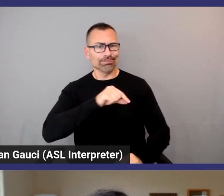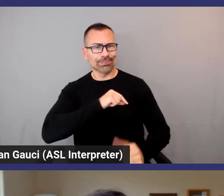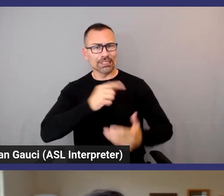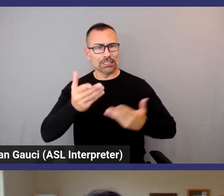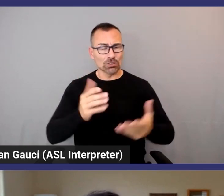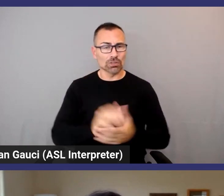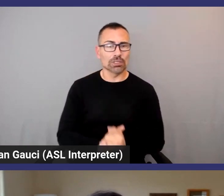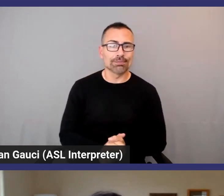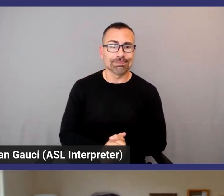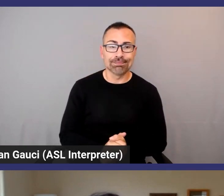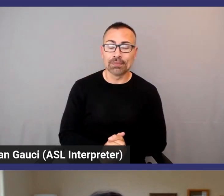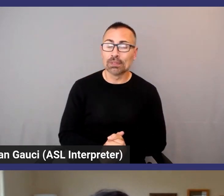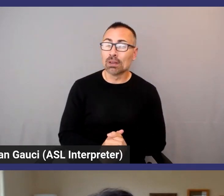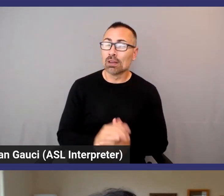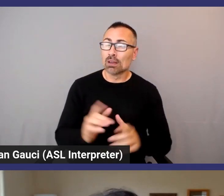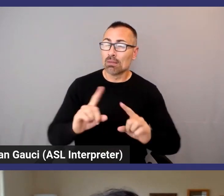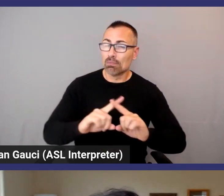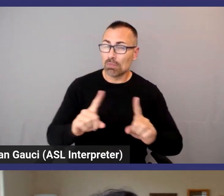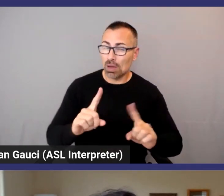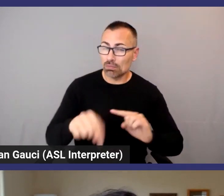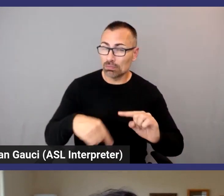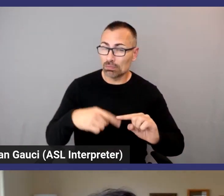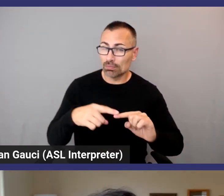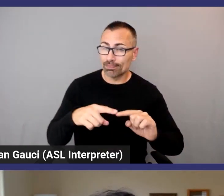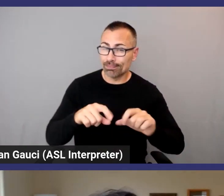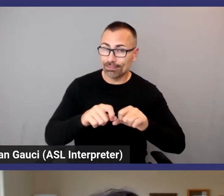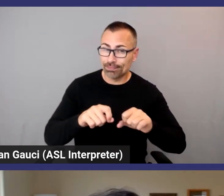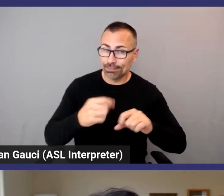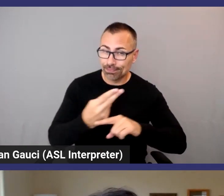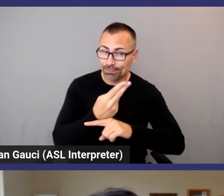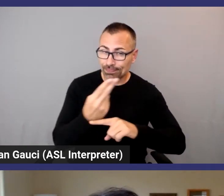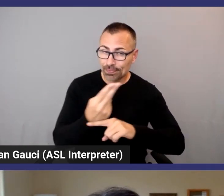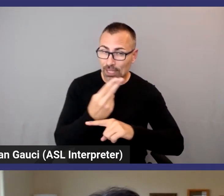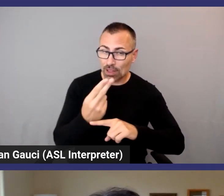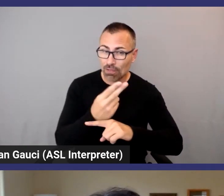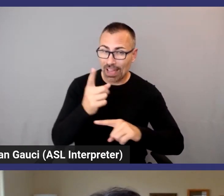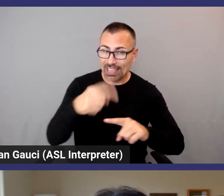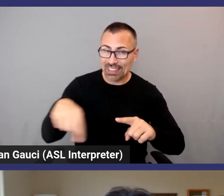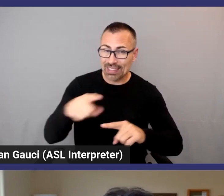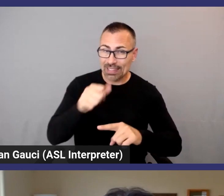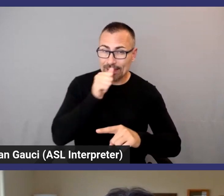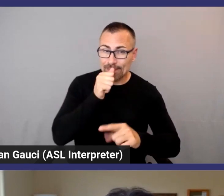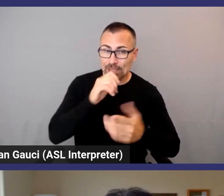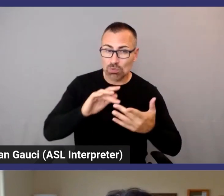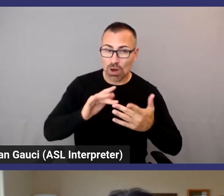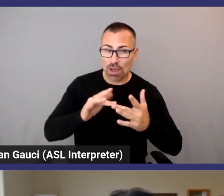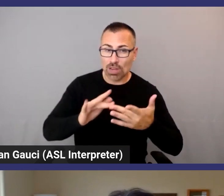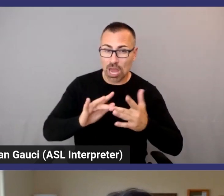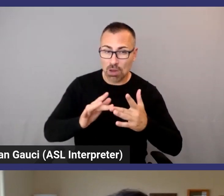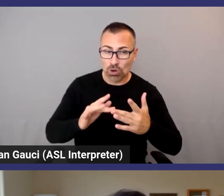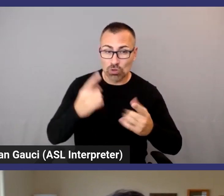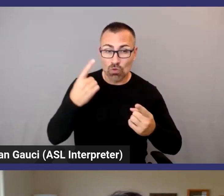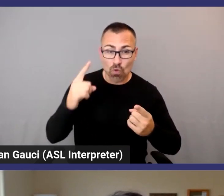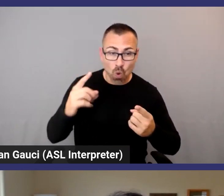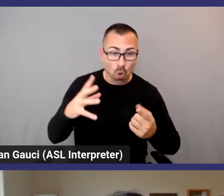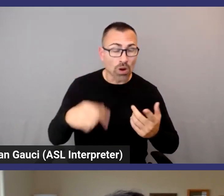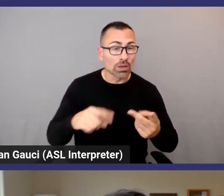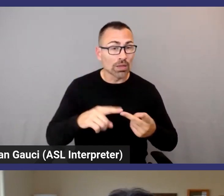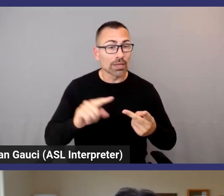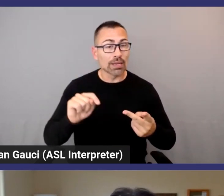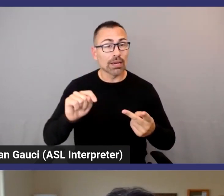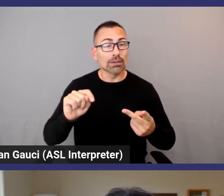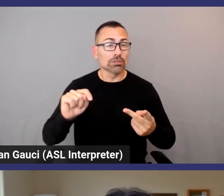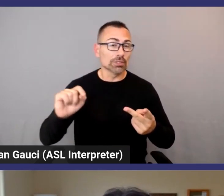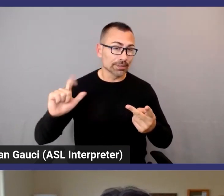So, however, when they deploy these cellular private networks for, and essentially are telecom service